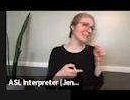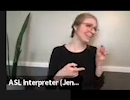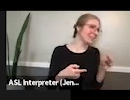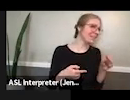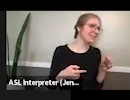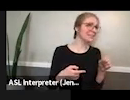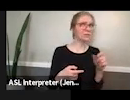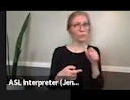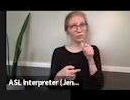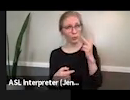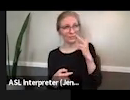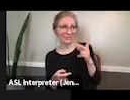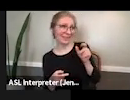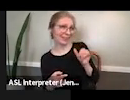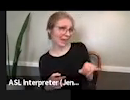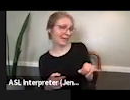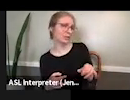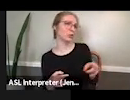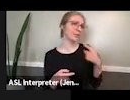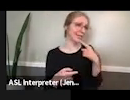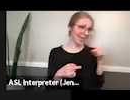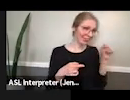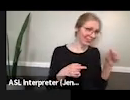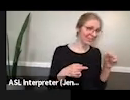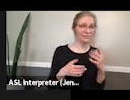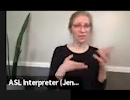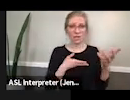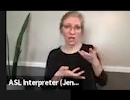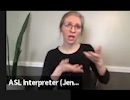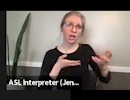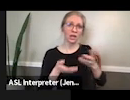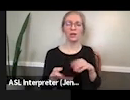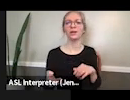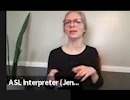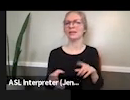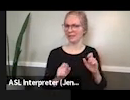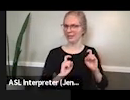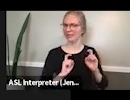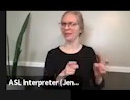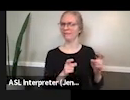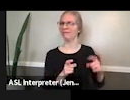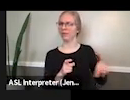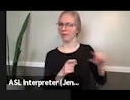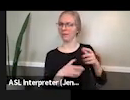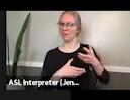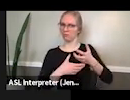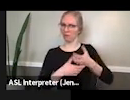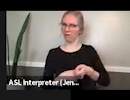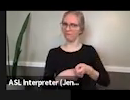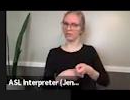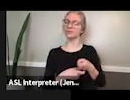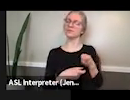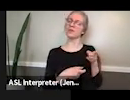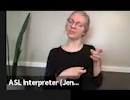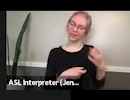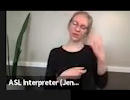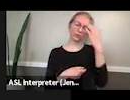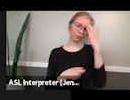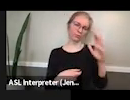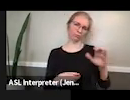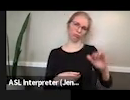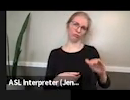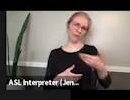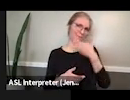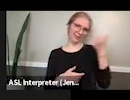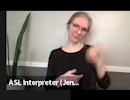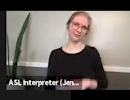do this. You say she does this. And give them the confidence to act on the fact they know their child the best.